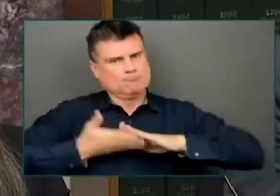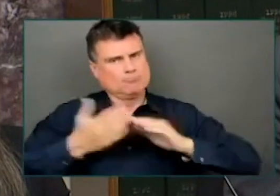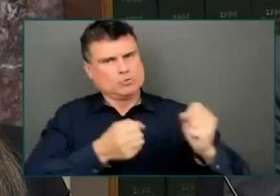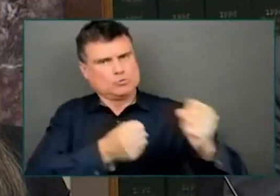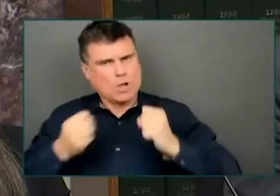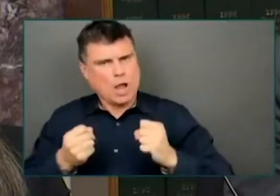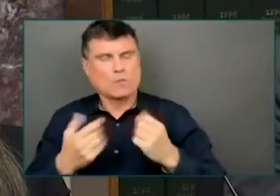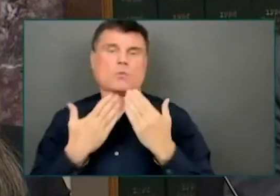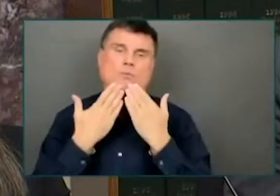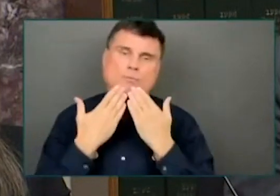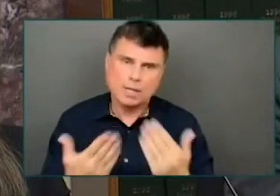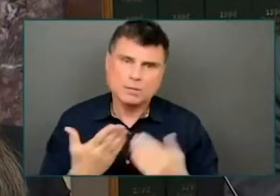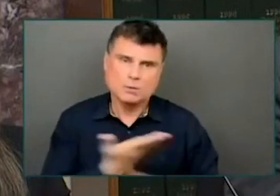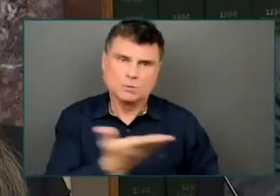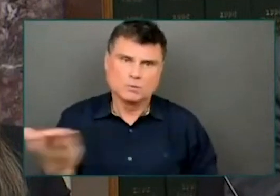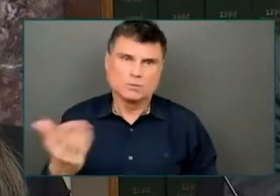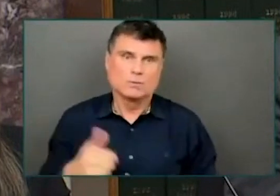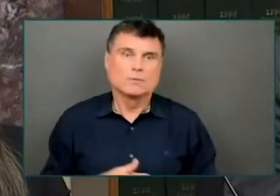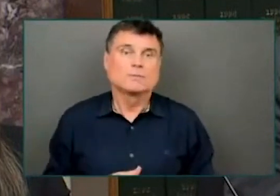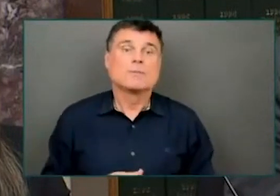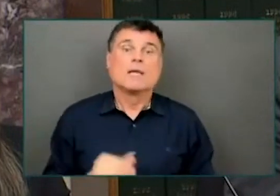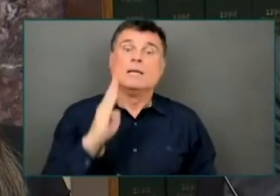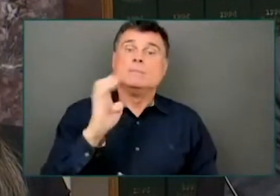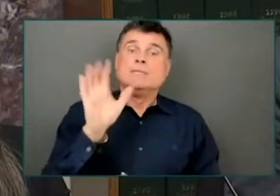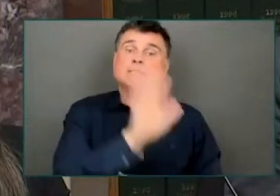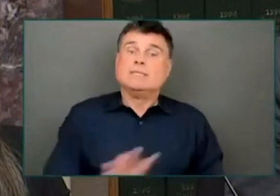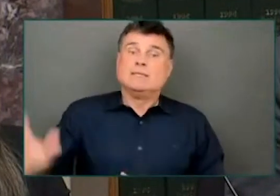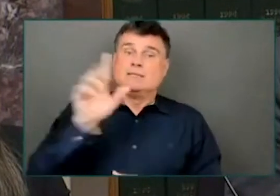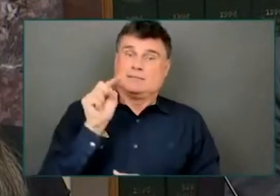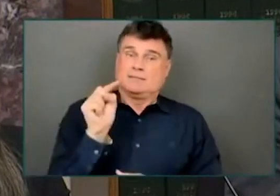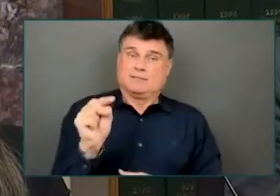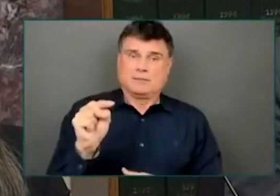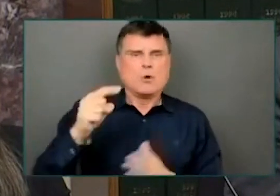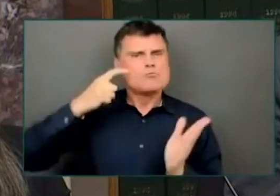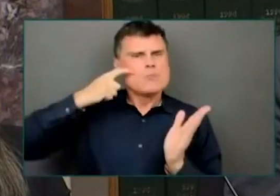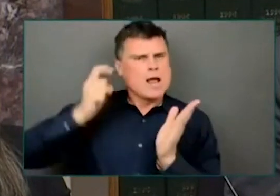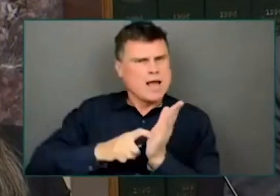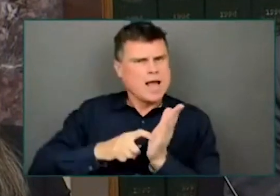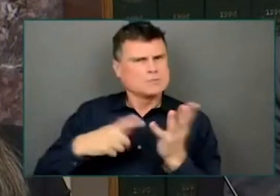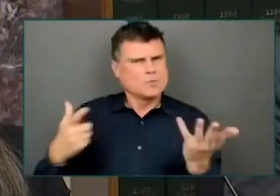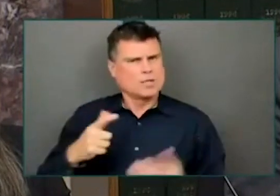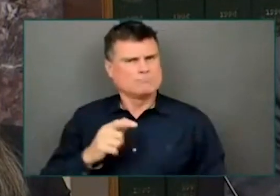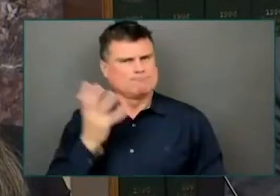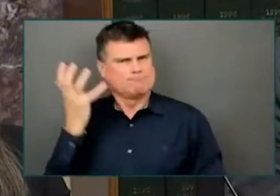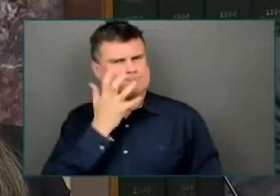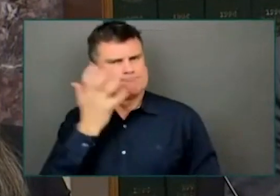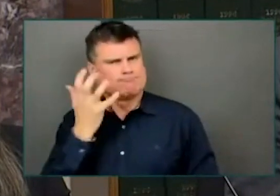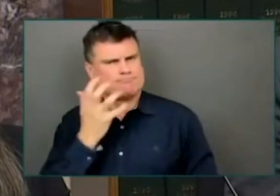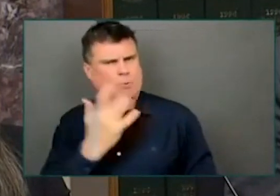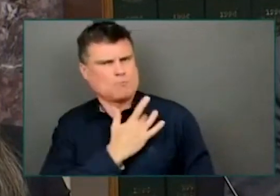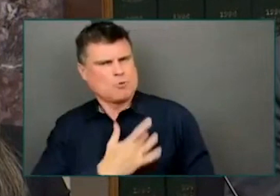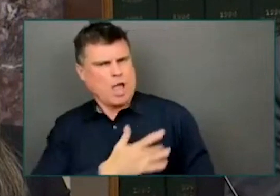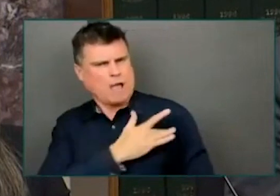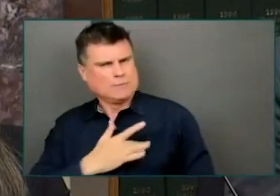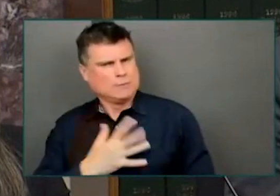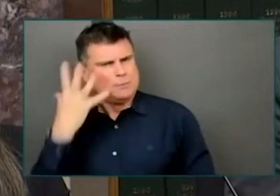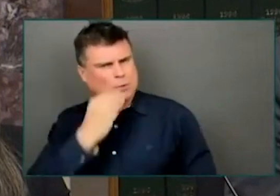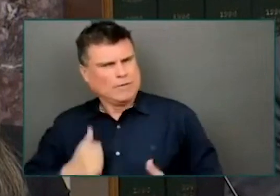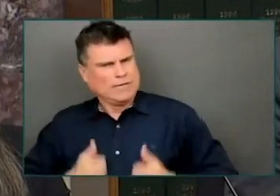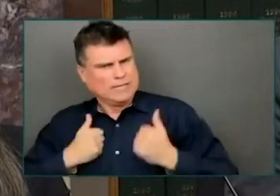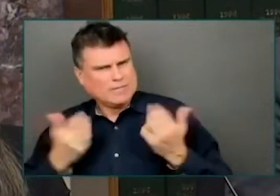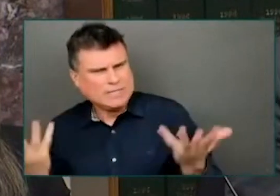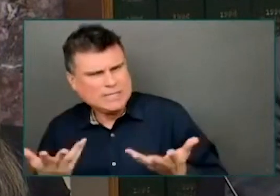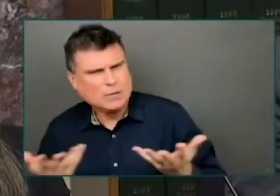Across the province, Mr. Speaker, BC is recognized as a great place to live and raise a family. Last year, we saw the largest